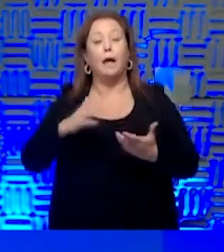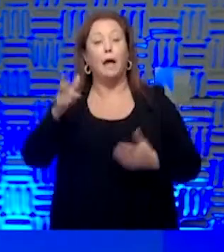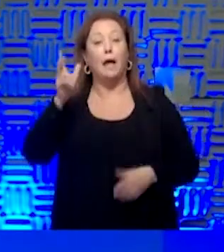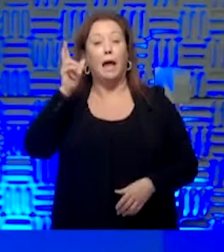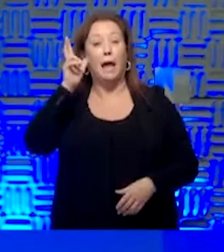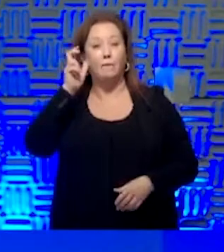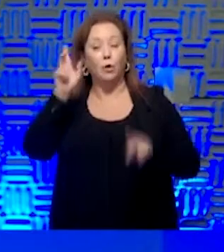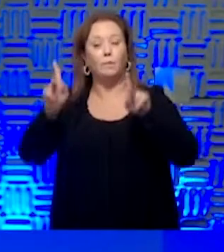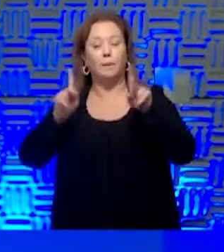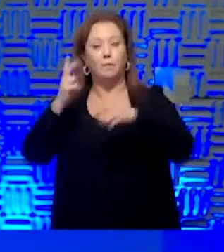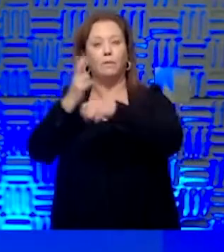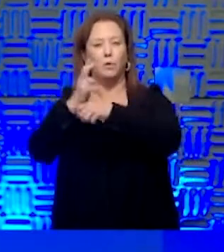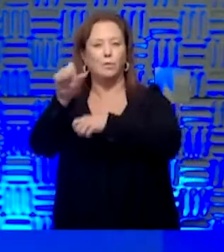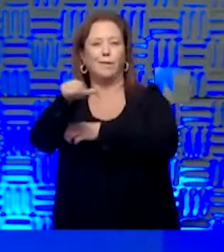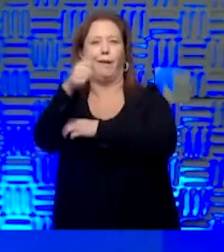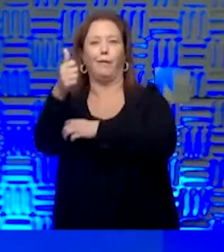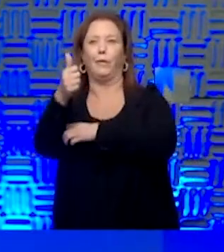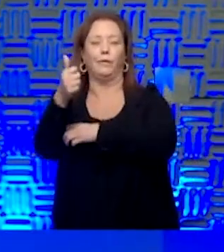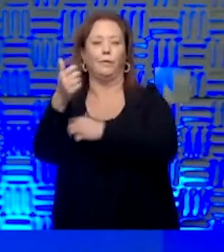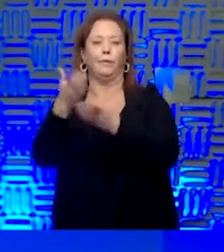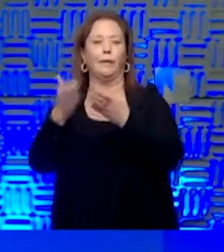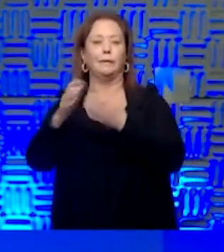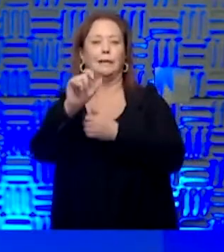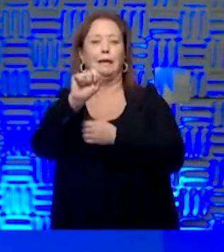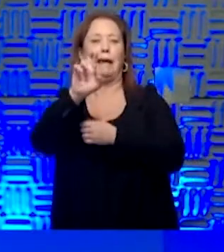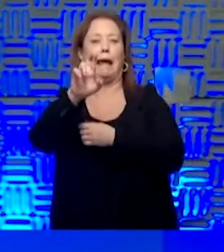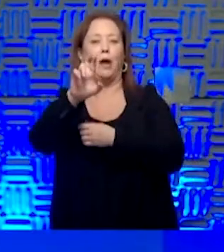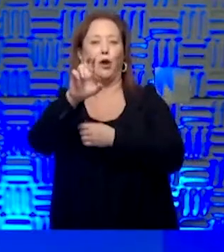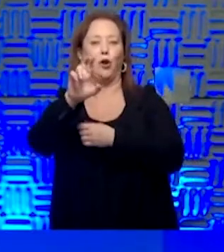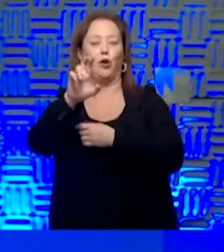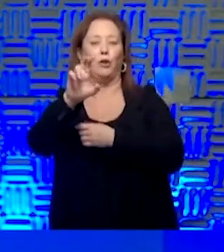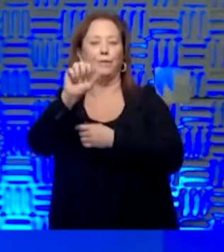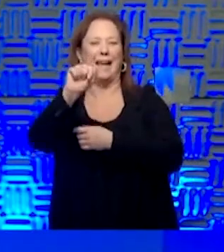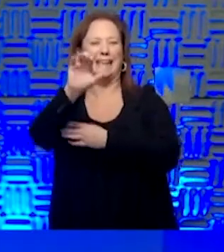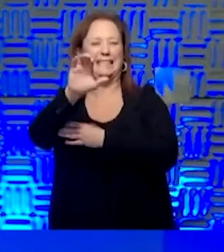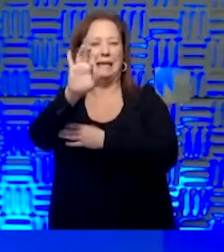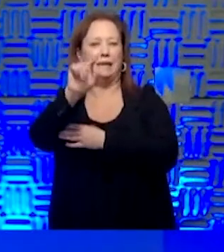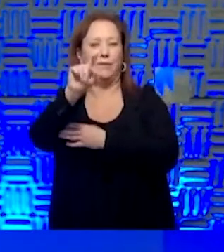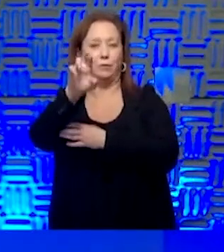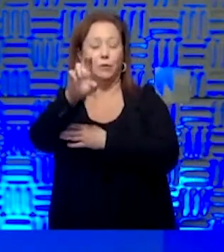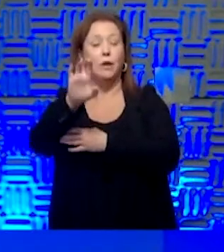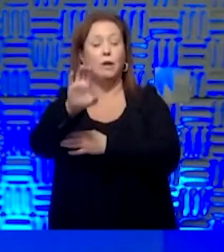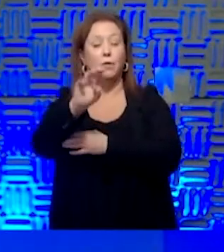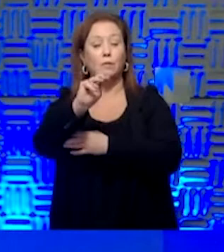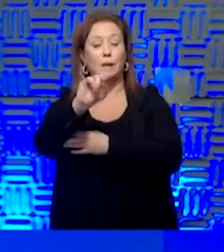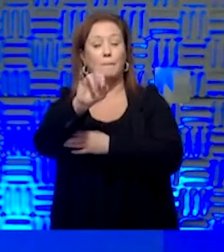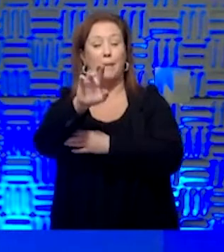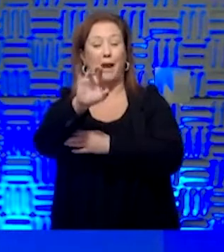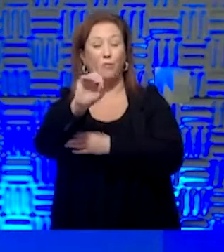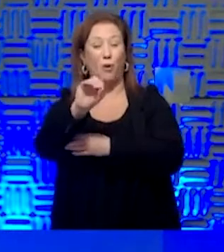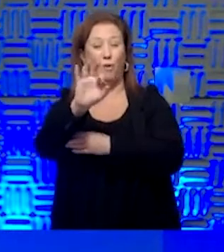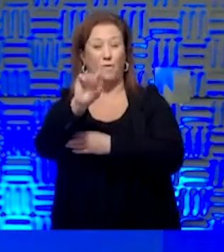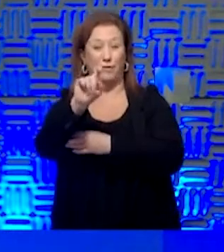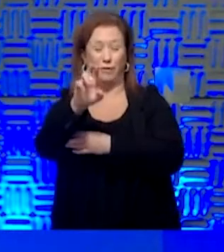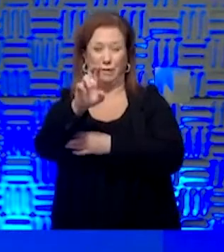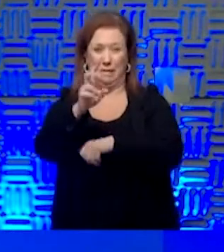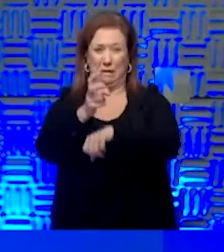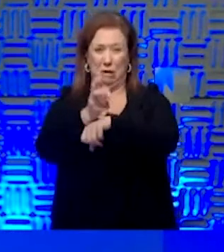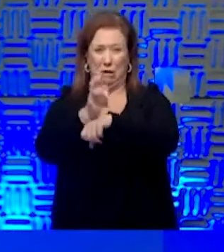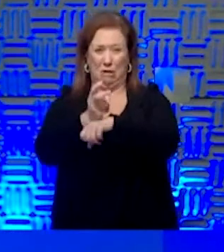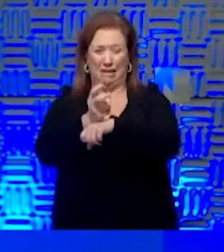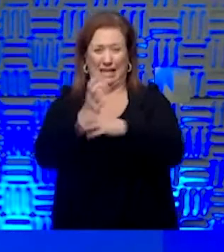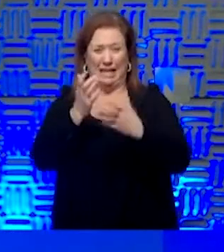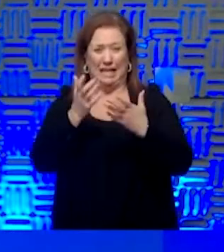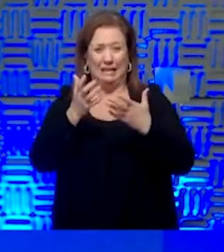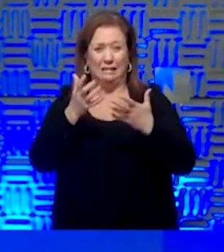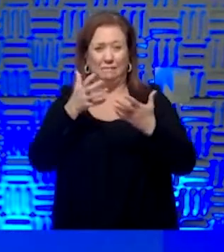and that people have used other things like air conditioning filters. Now, some of those micro filters are it's pretty difficult to get air